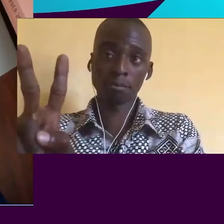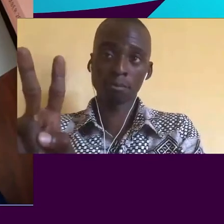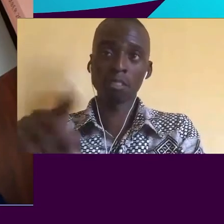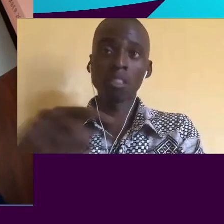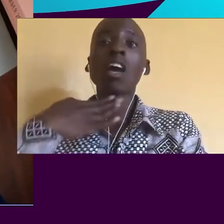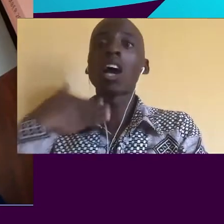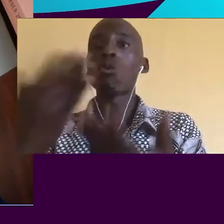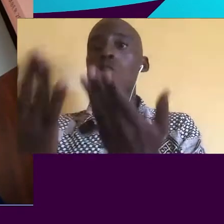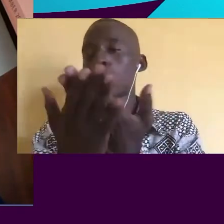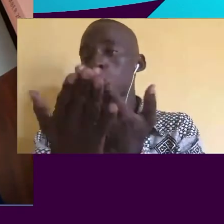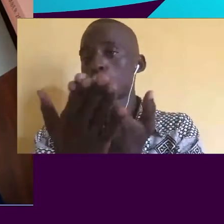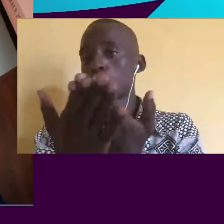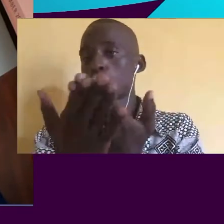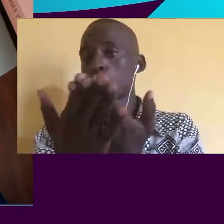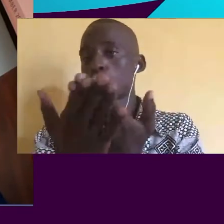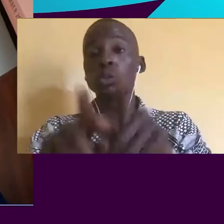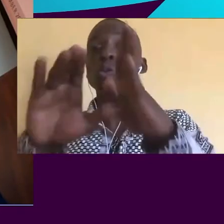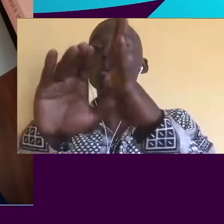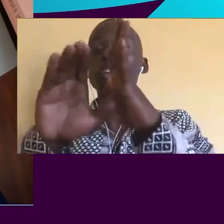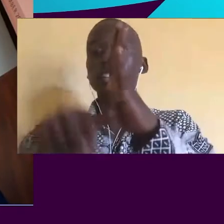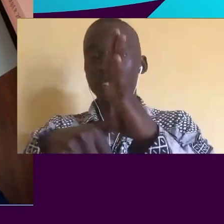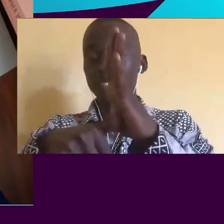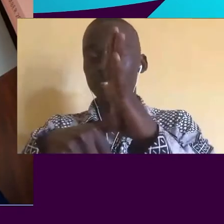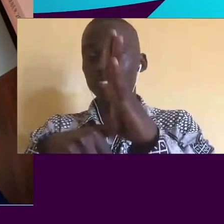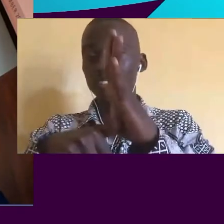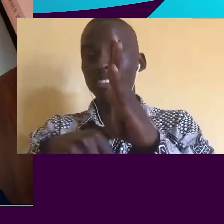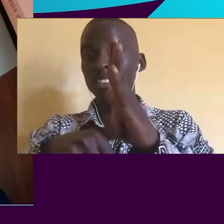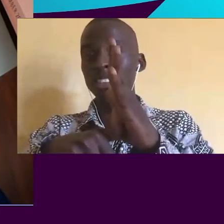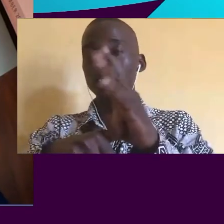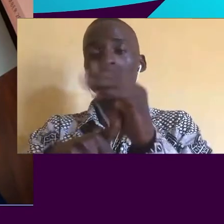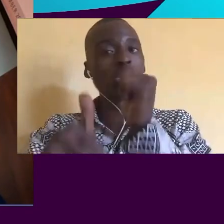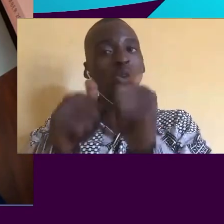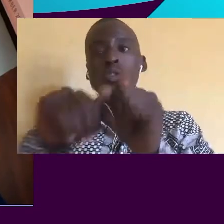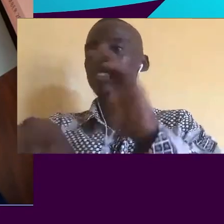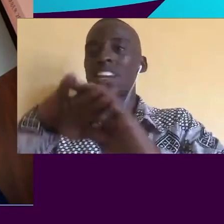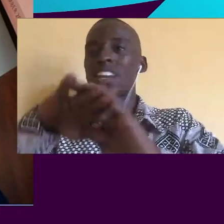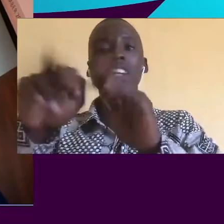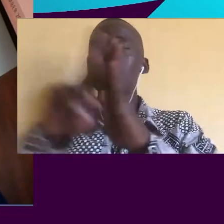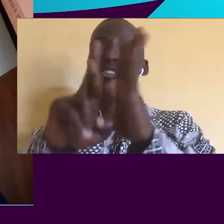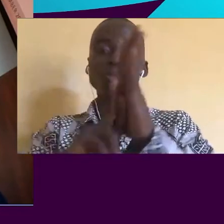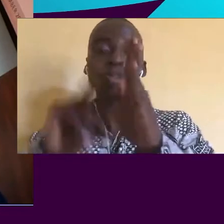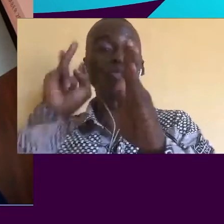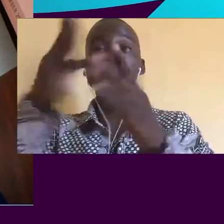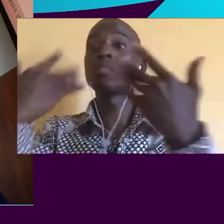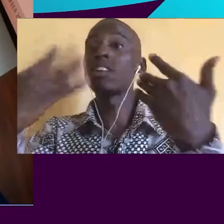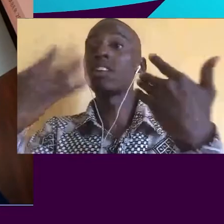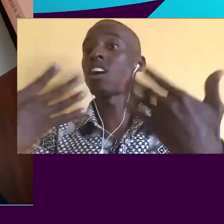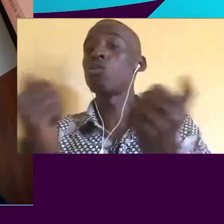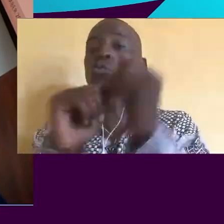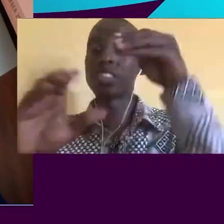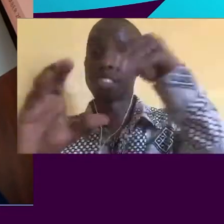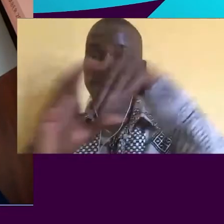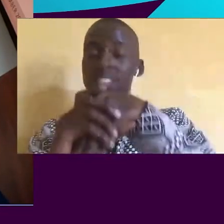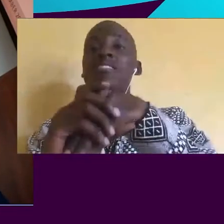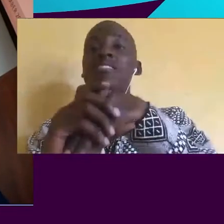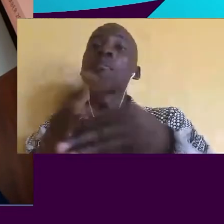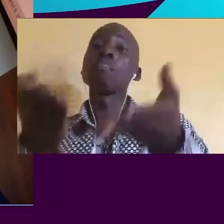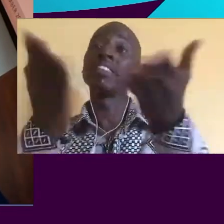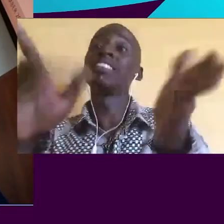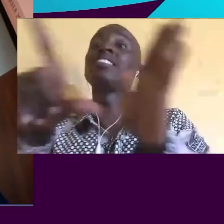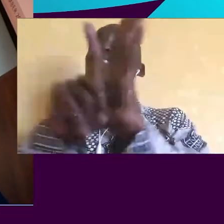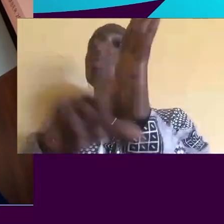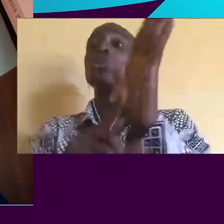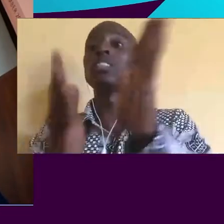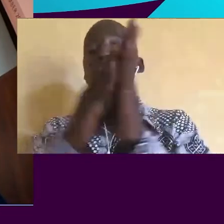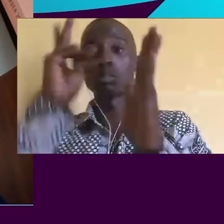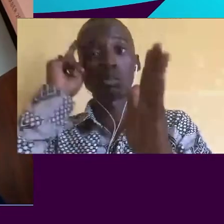even cases that are never reported could still be handled within the existing laws and policies of this